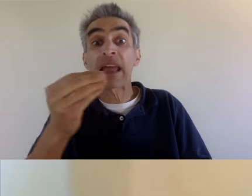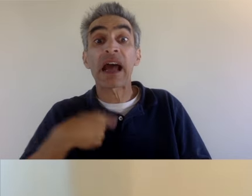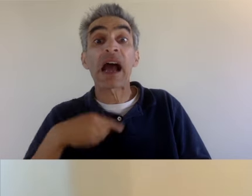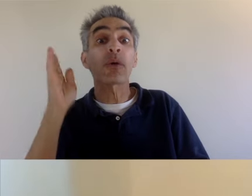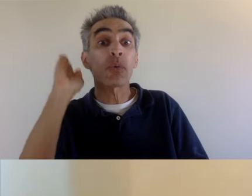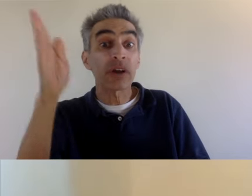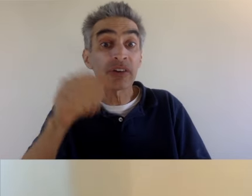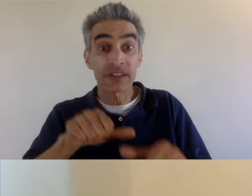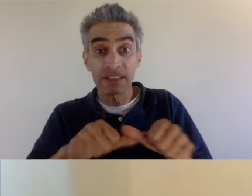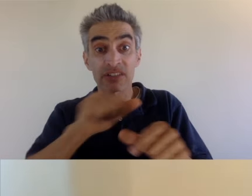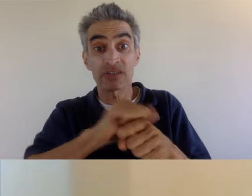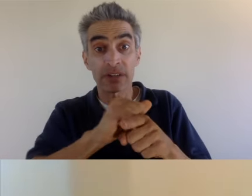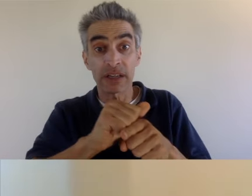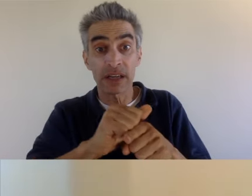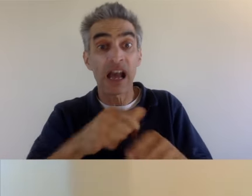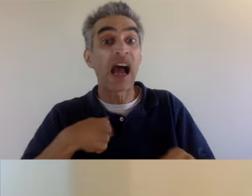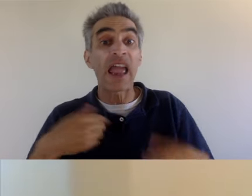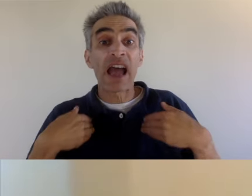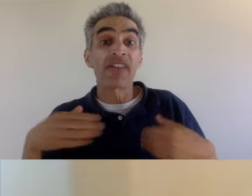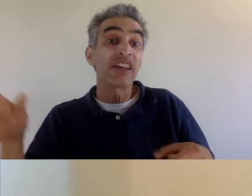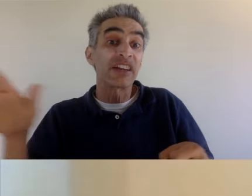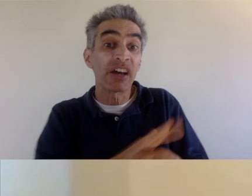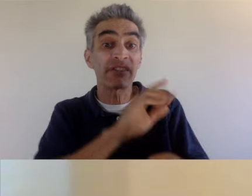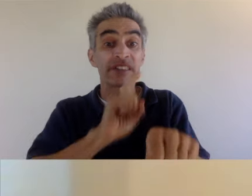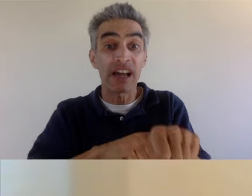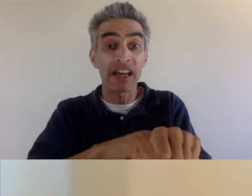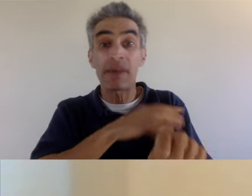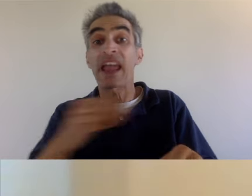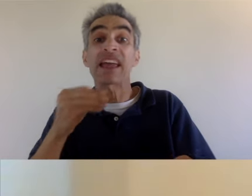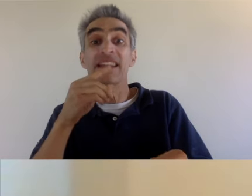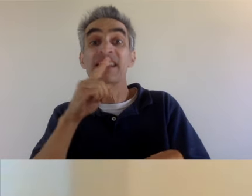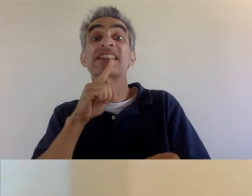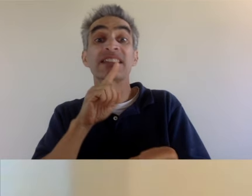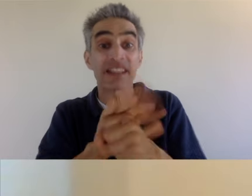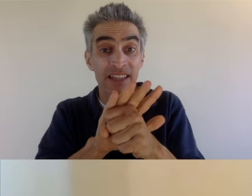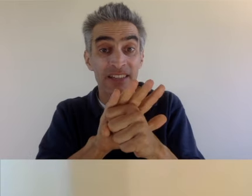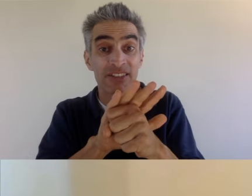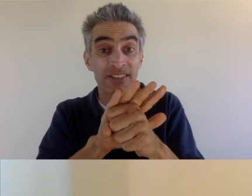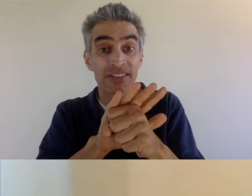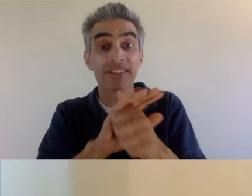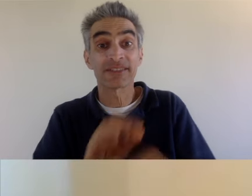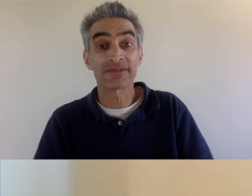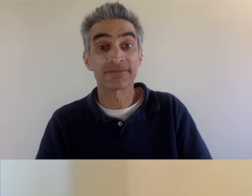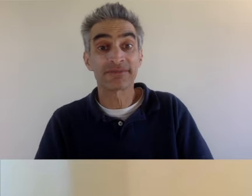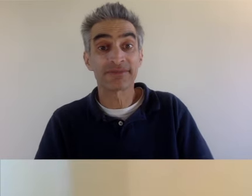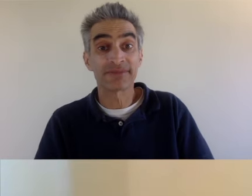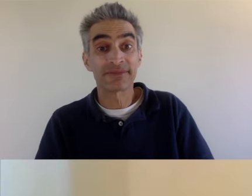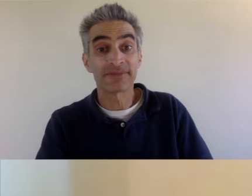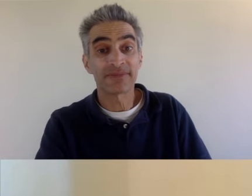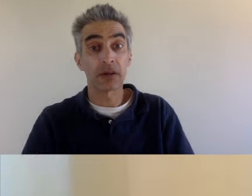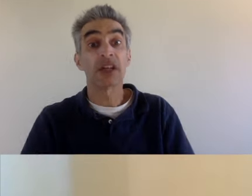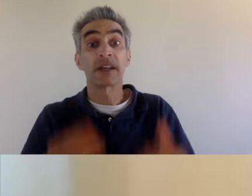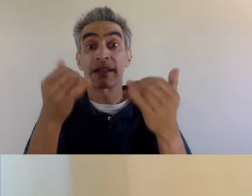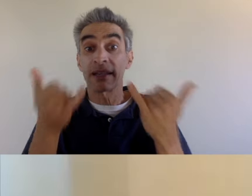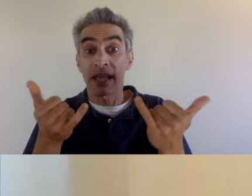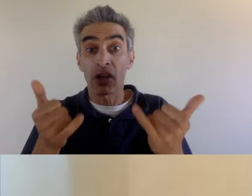No races in mind yet, but I am pretty confident that if I keep training the way that I am, that I'll qualify for